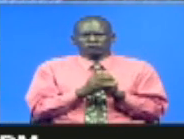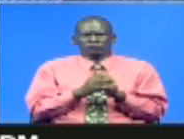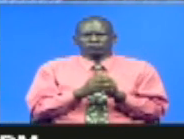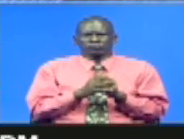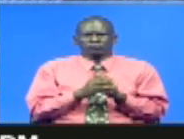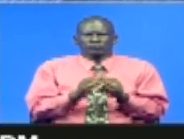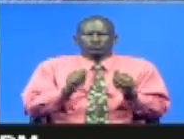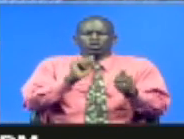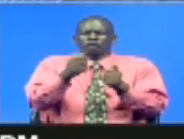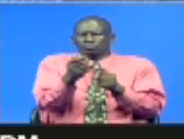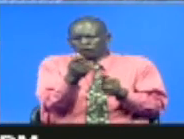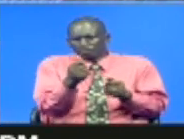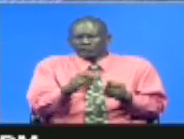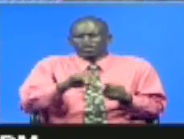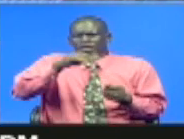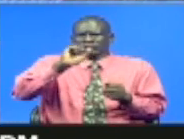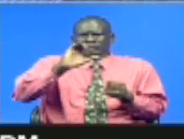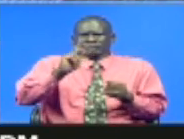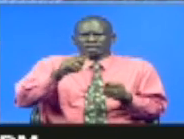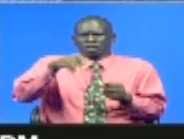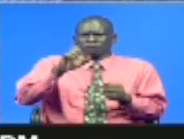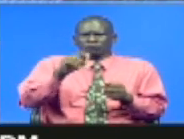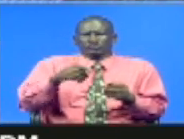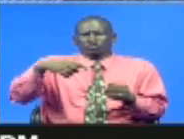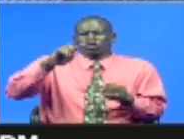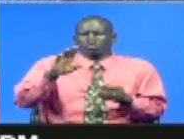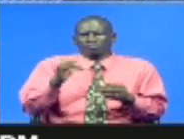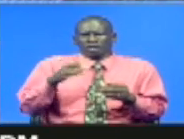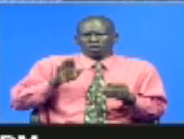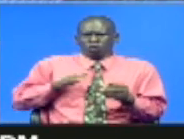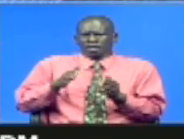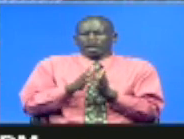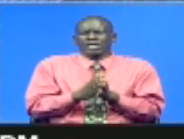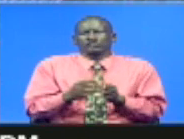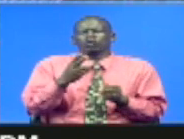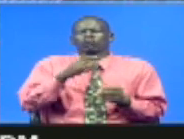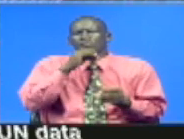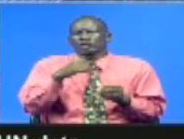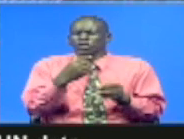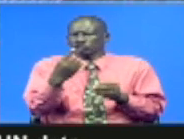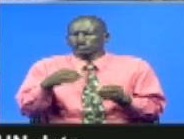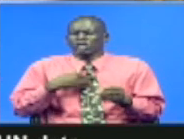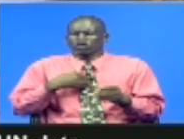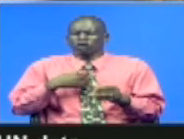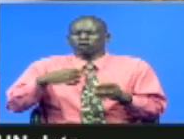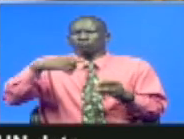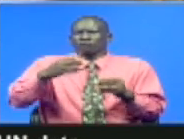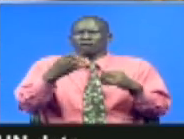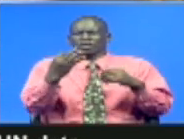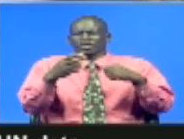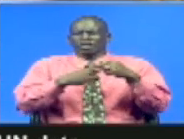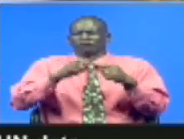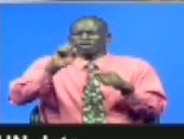And the Sportpesa Mega Jackpot has been won by a lady and two men who have each taken home 37 million shillings. 60-year-old mother of